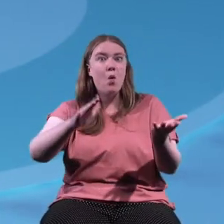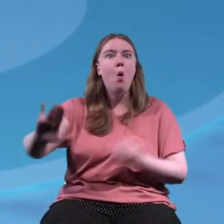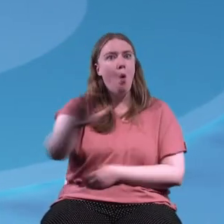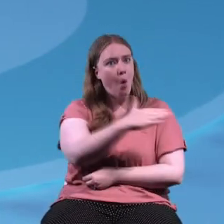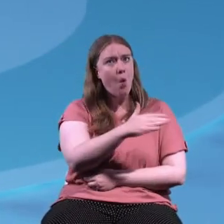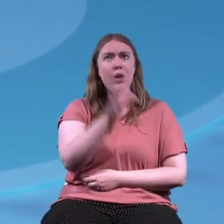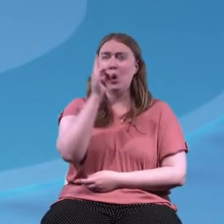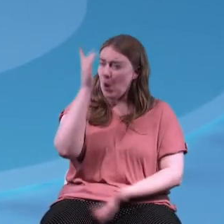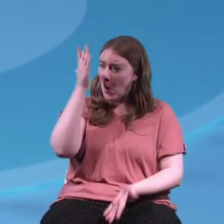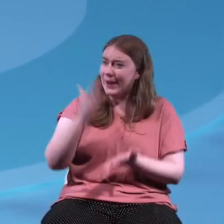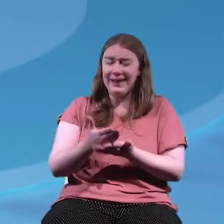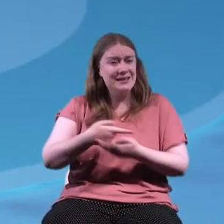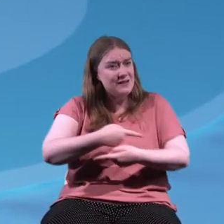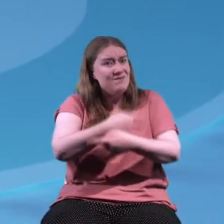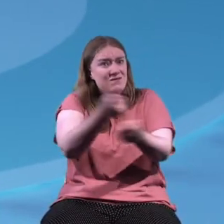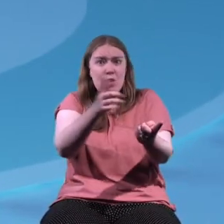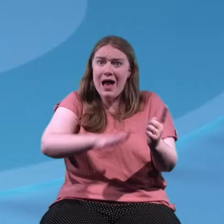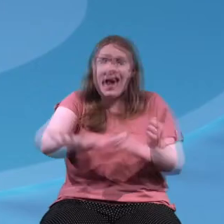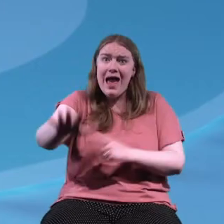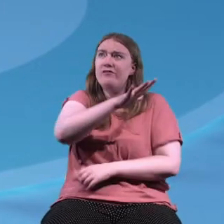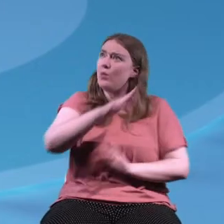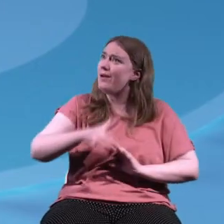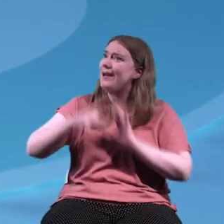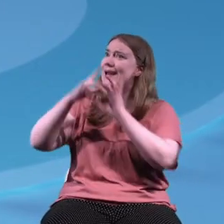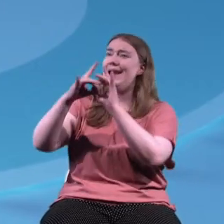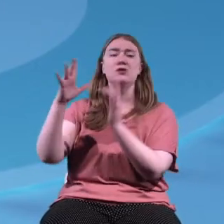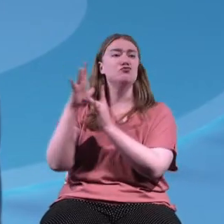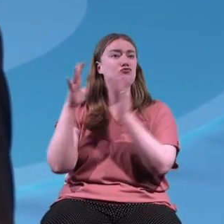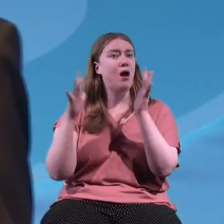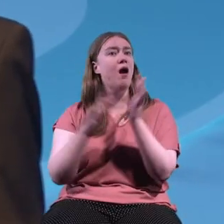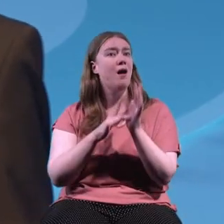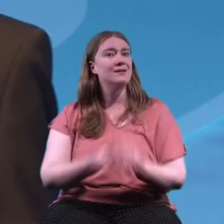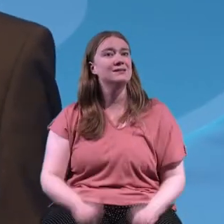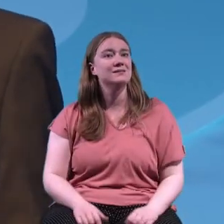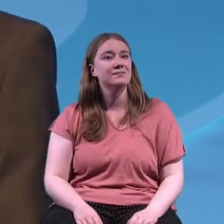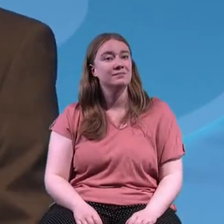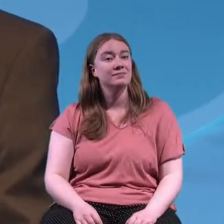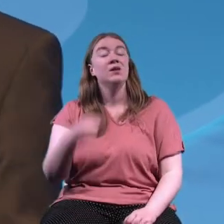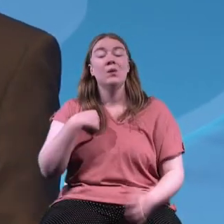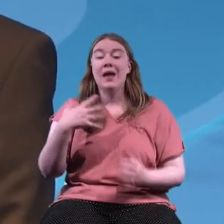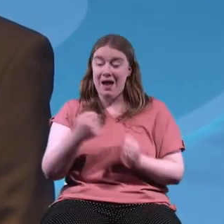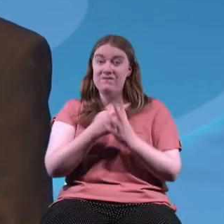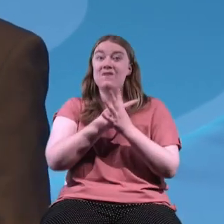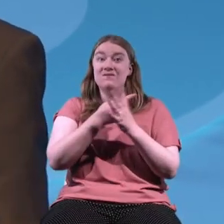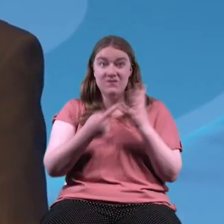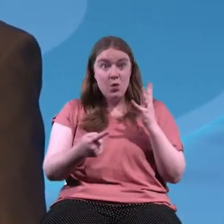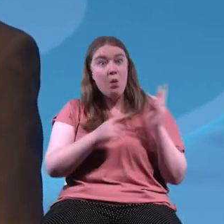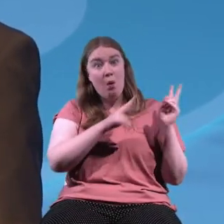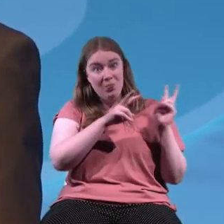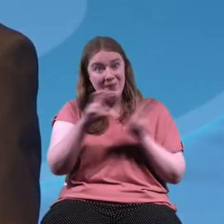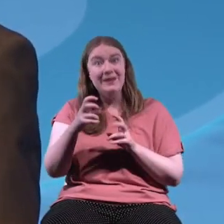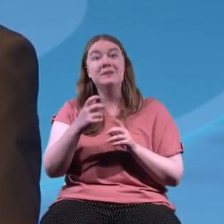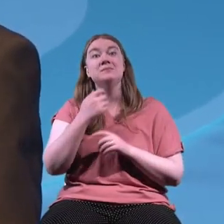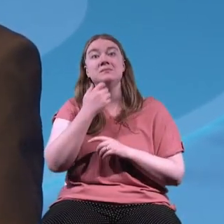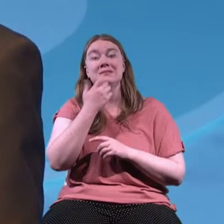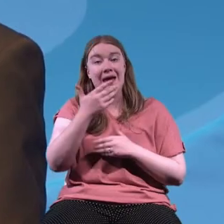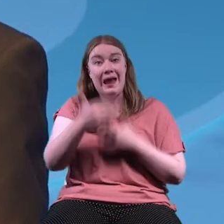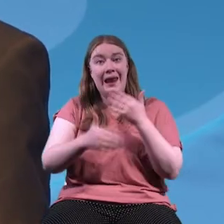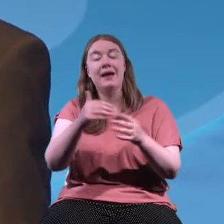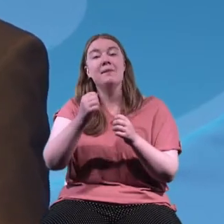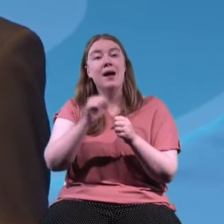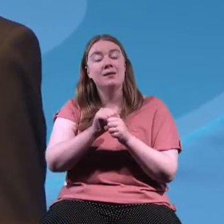for everyone in Christ. And we have four great themes: follow daily, which is all about